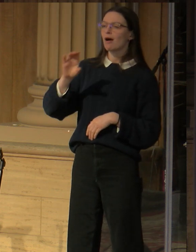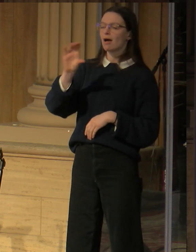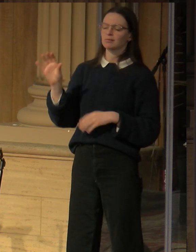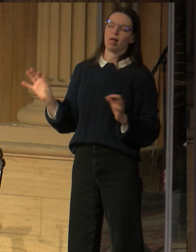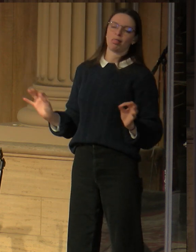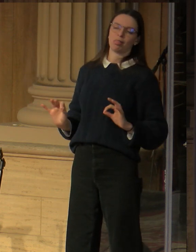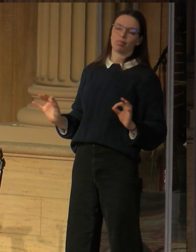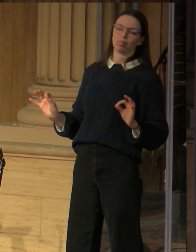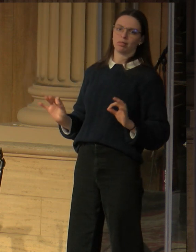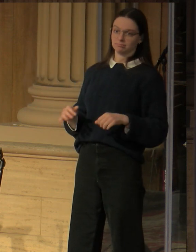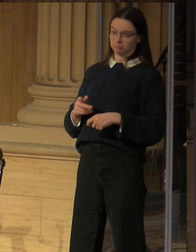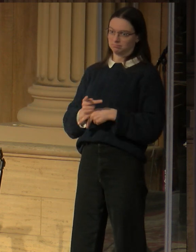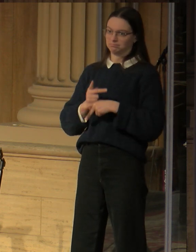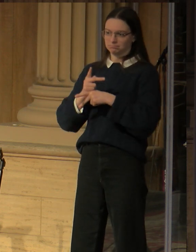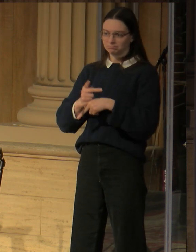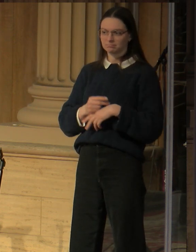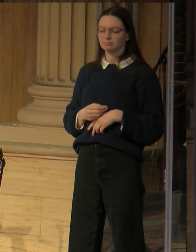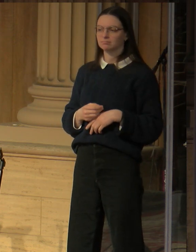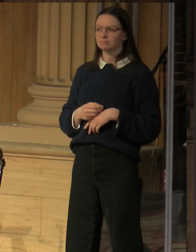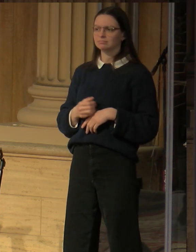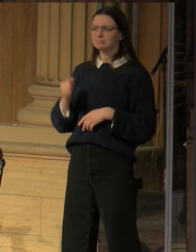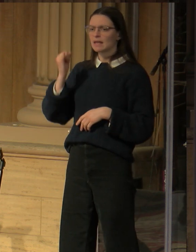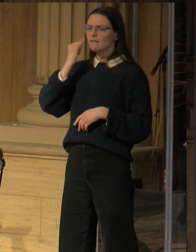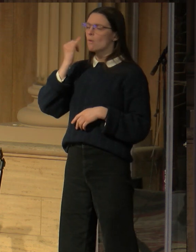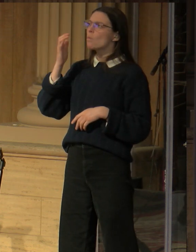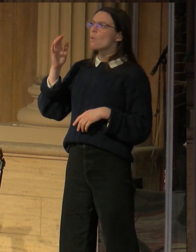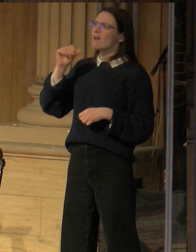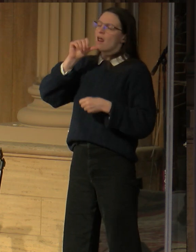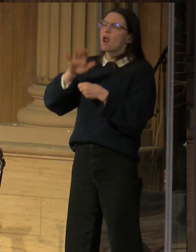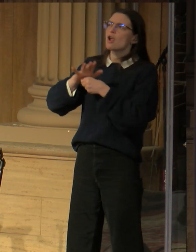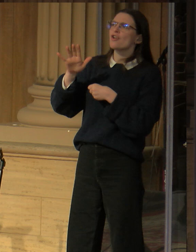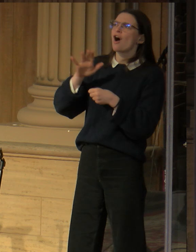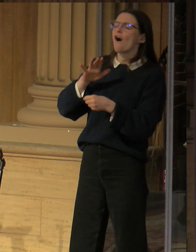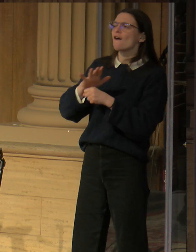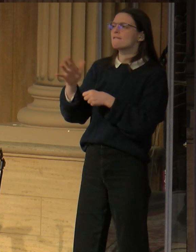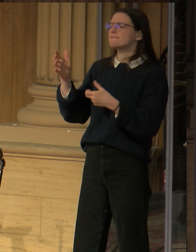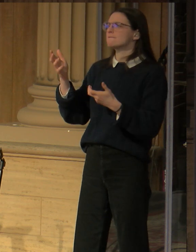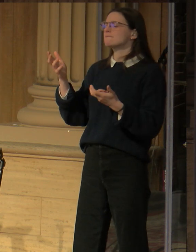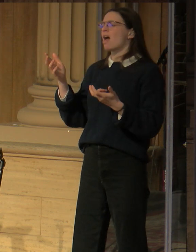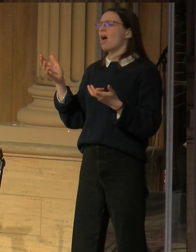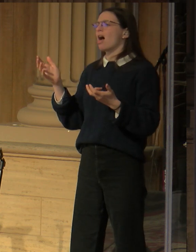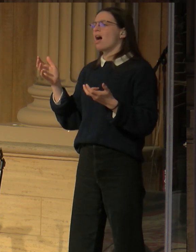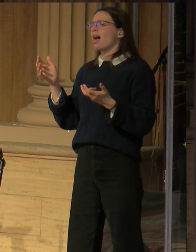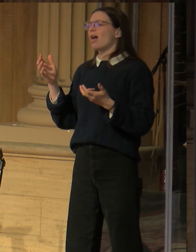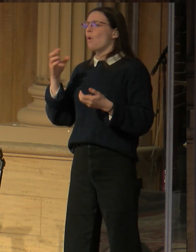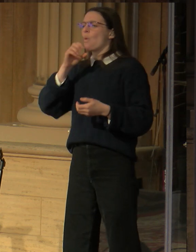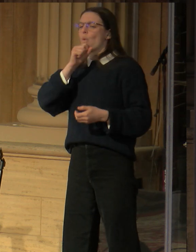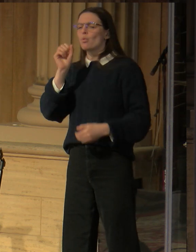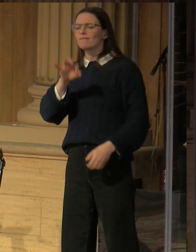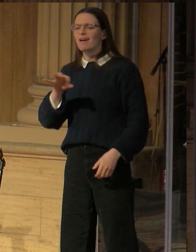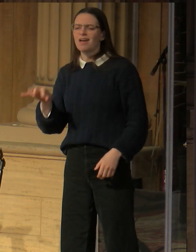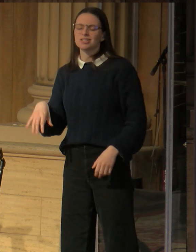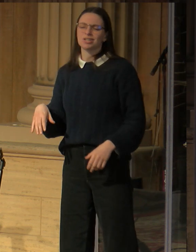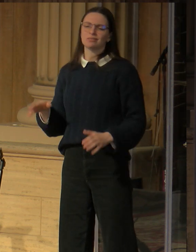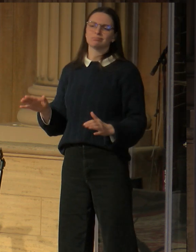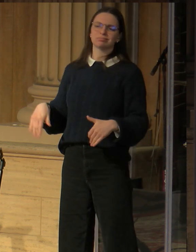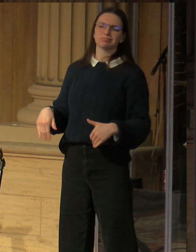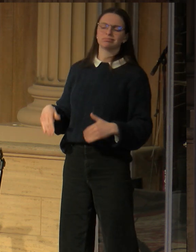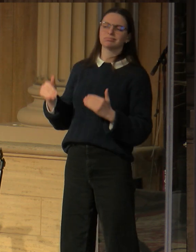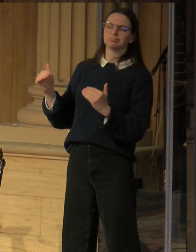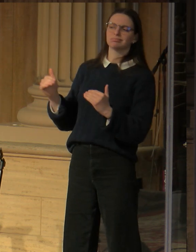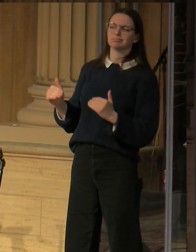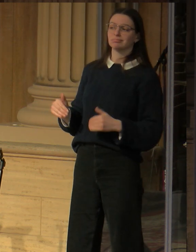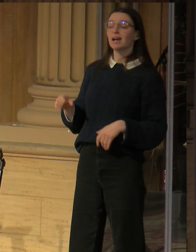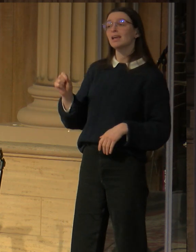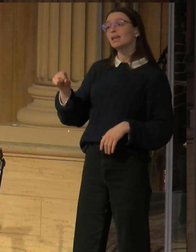insignificant, or like it's not enough, or like it's incomplete, or like it's outdated, or like, yeah, that